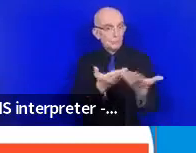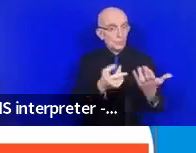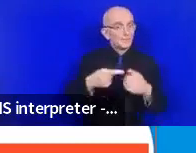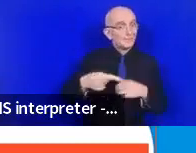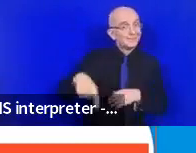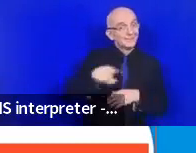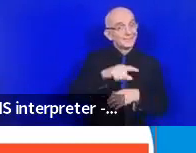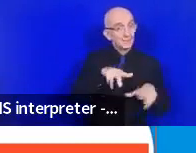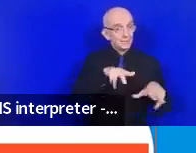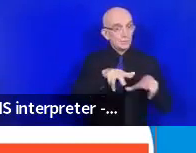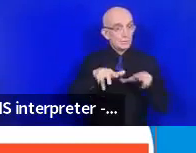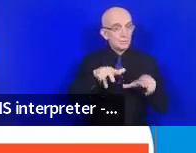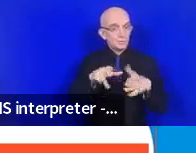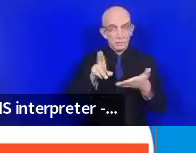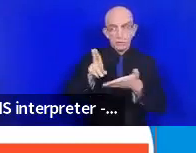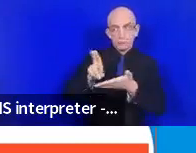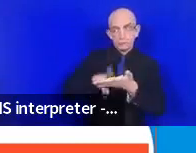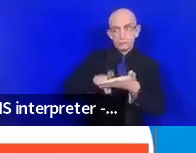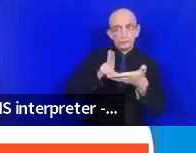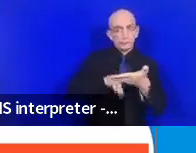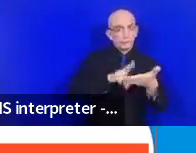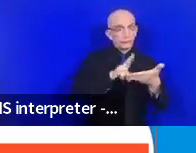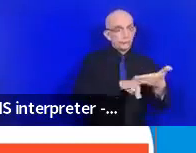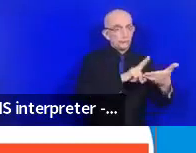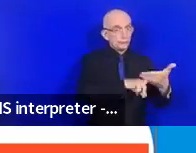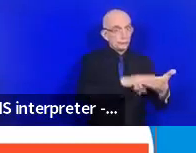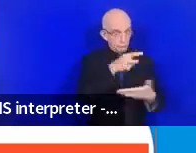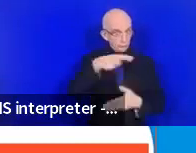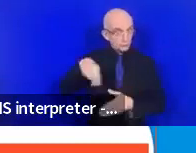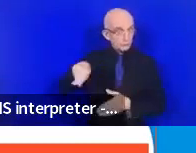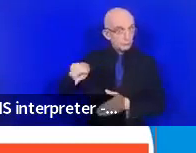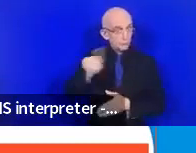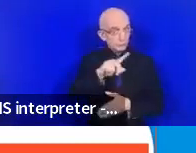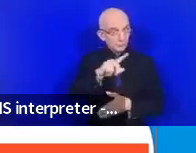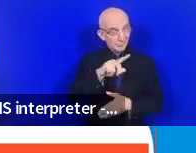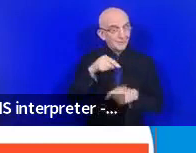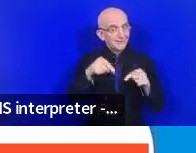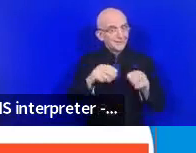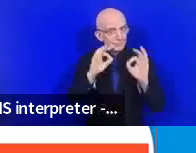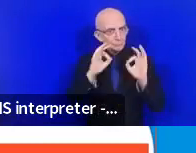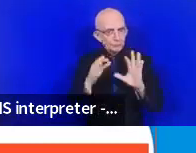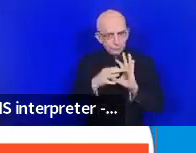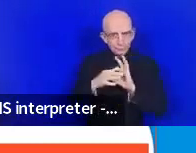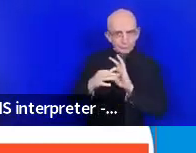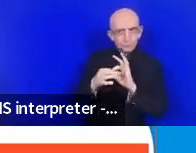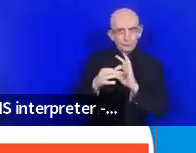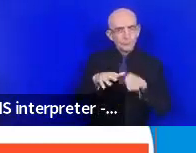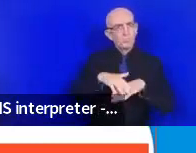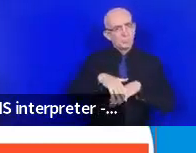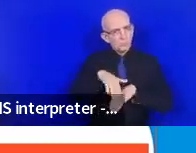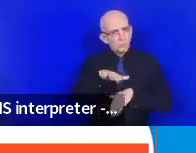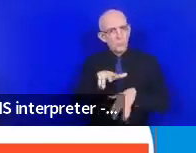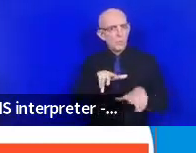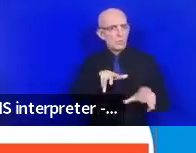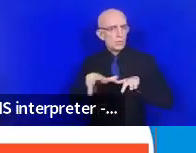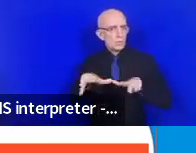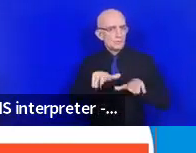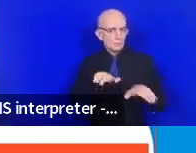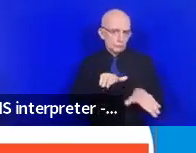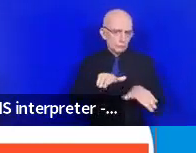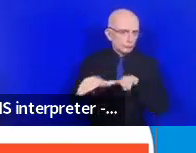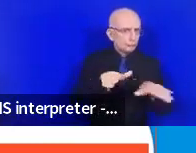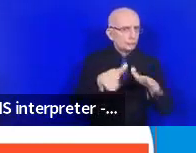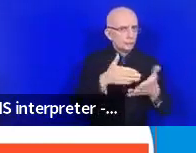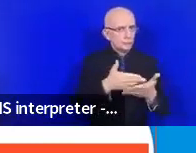organization, more feminist actors to sign on to this protocol. We want this protocol to guide